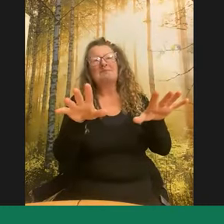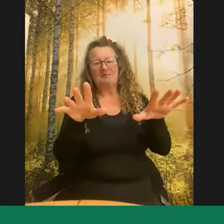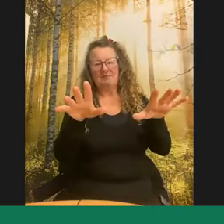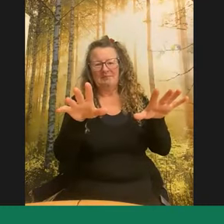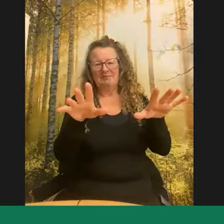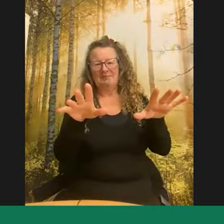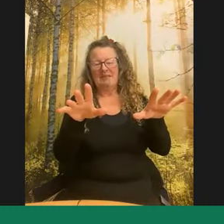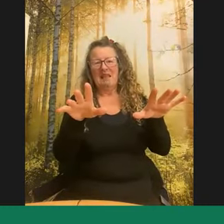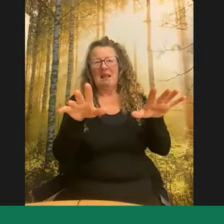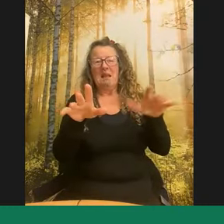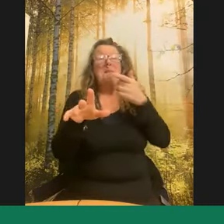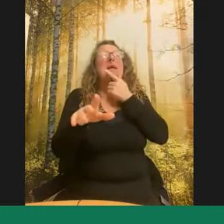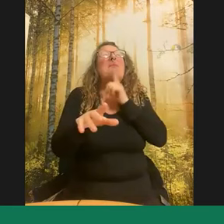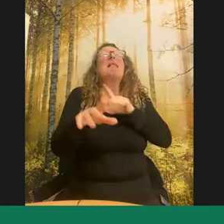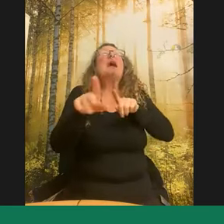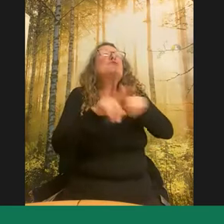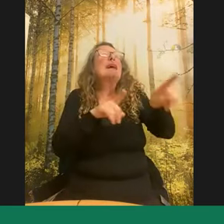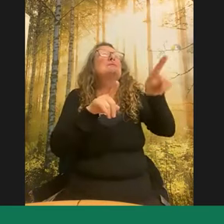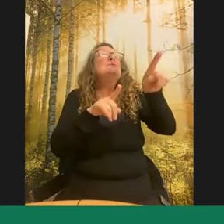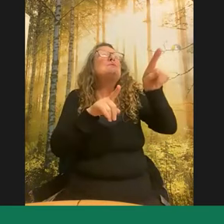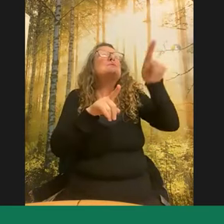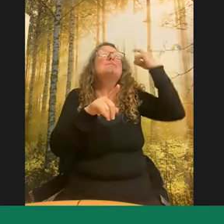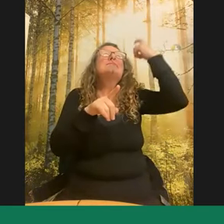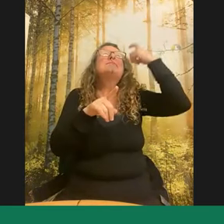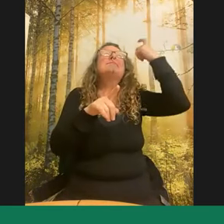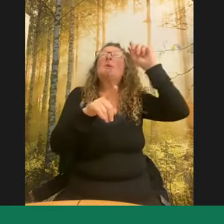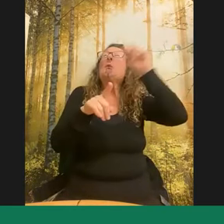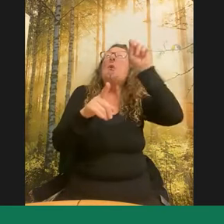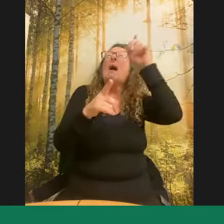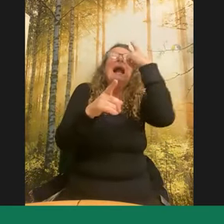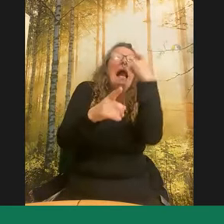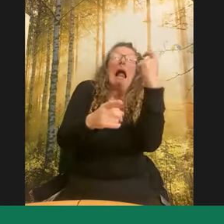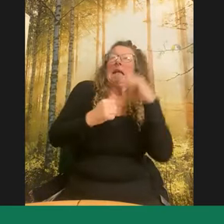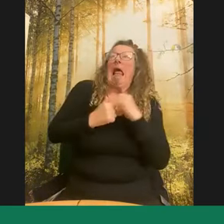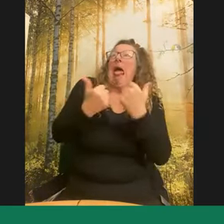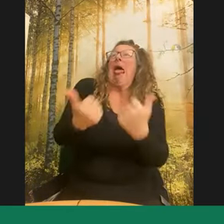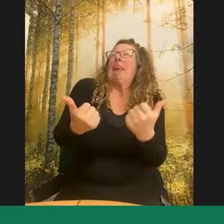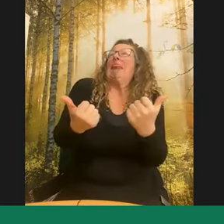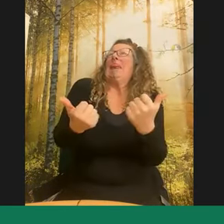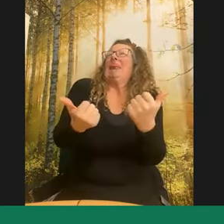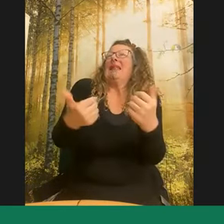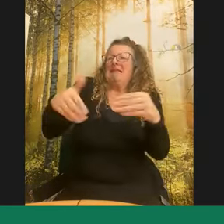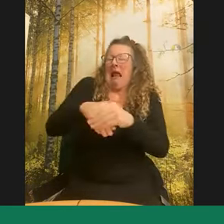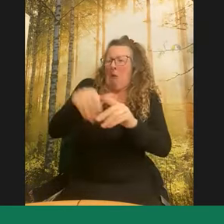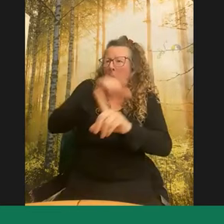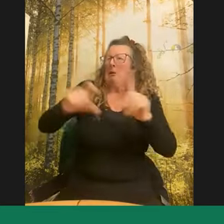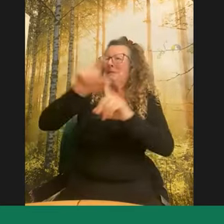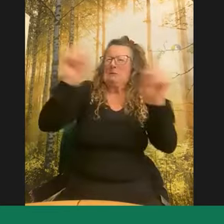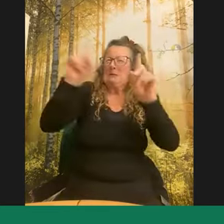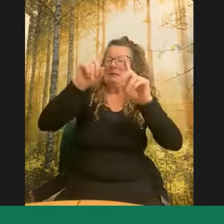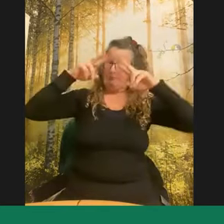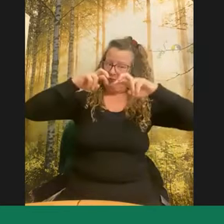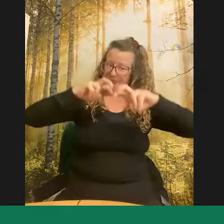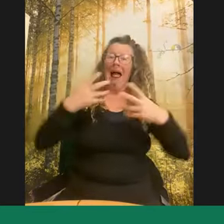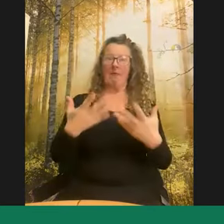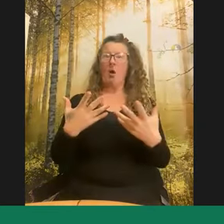trying to understand what else healthcare could be within our communities. And I think they're really digging into that, and they're all